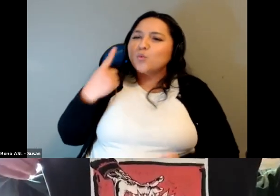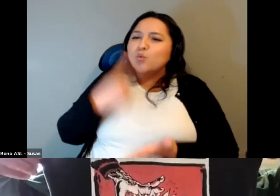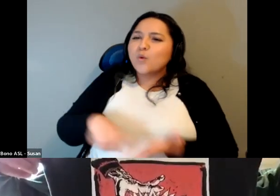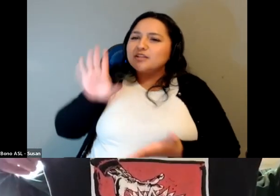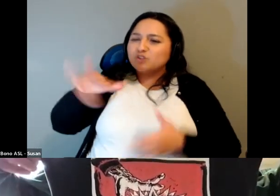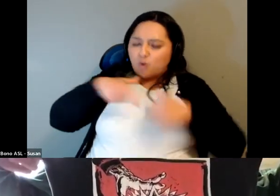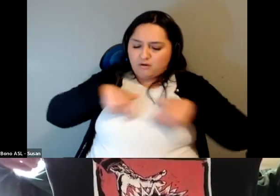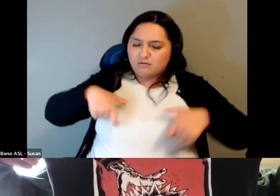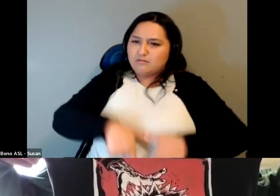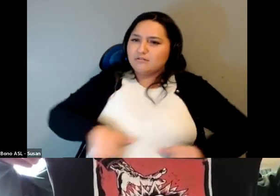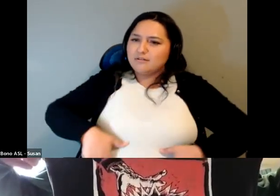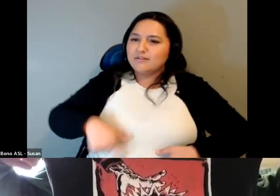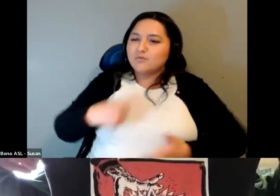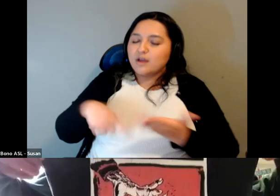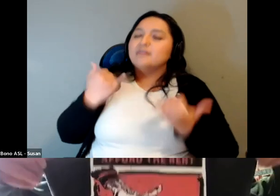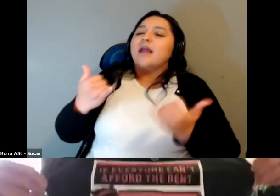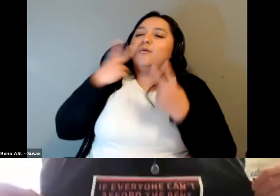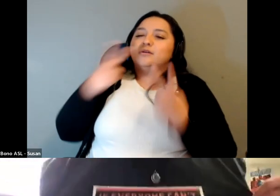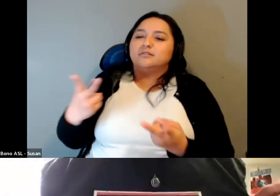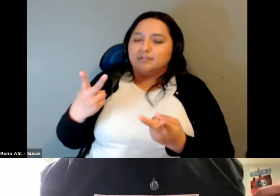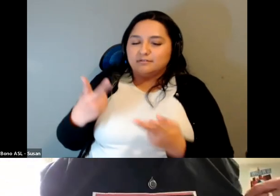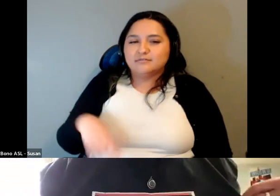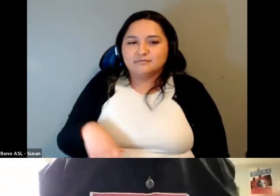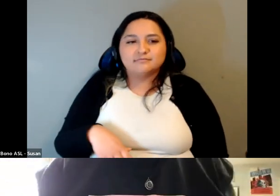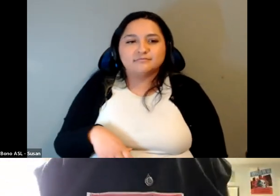So it's good for us to be able to see that.